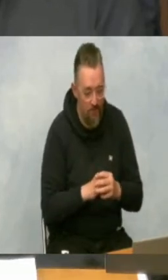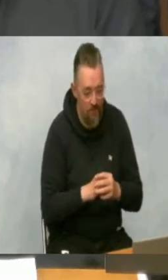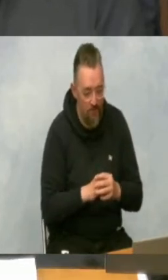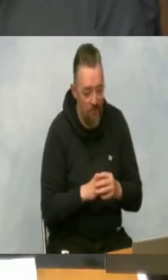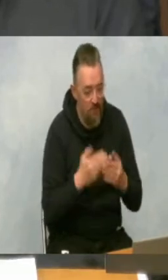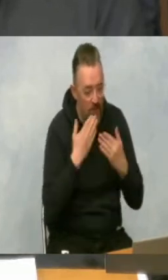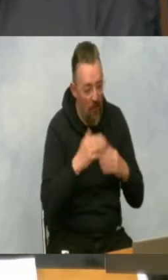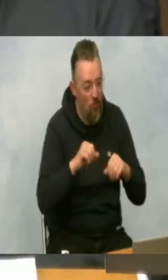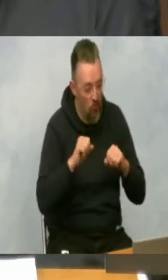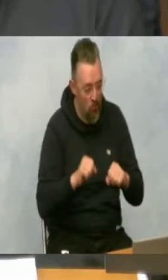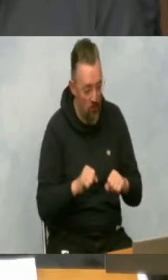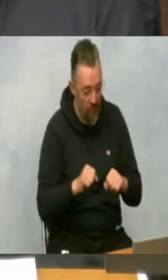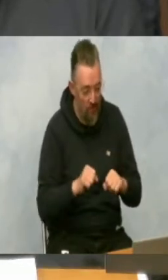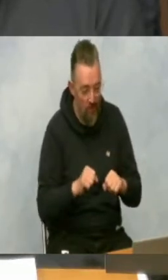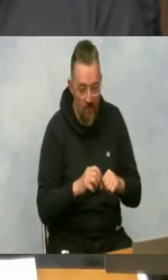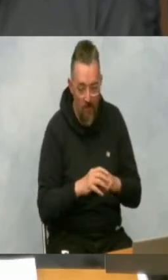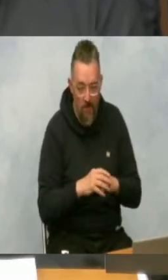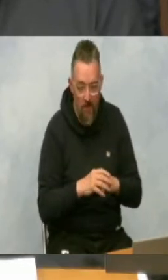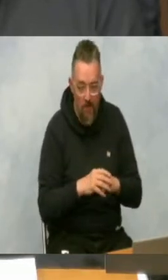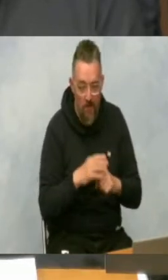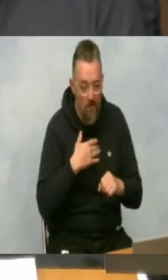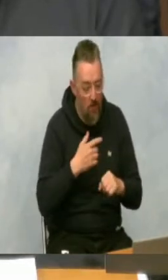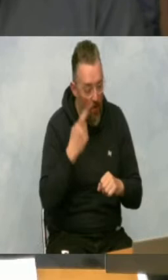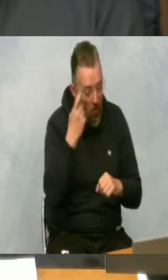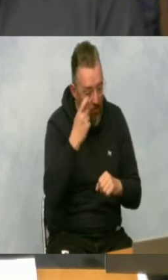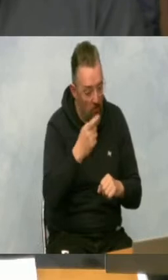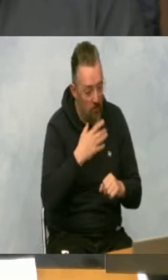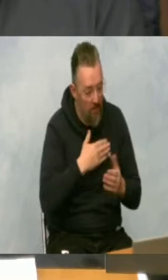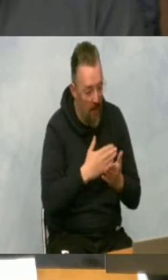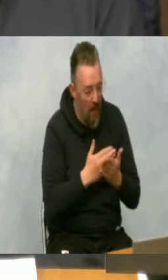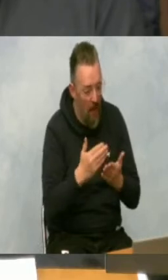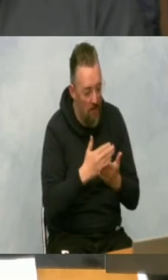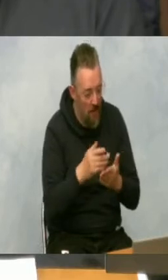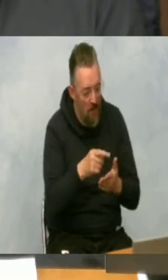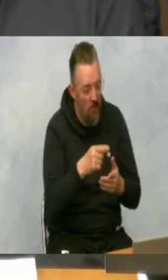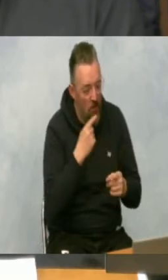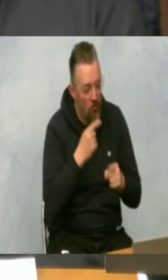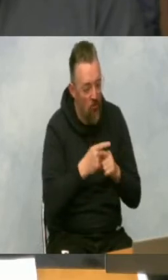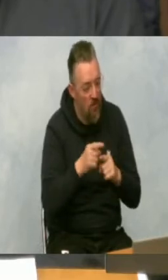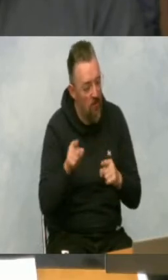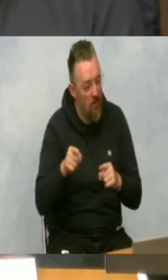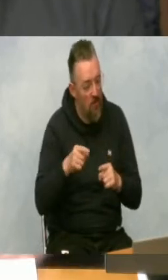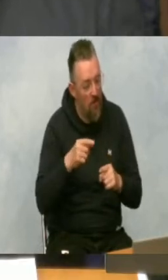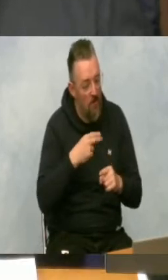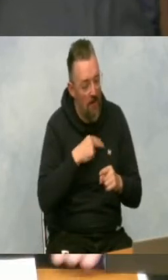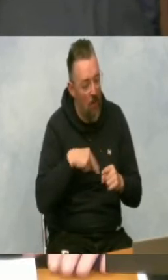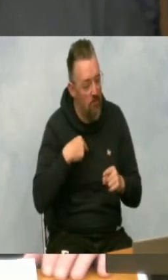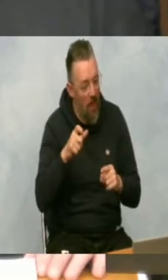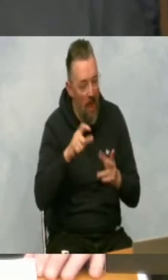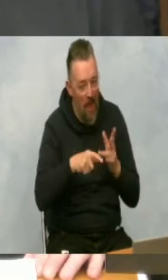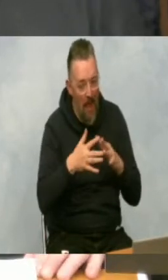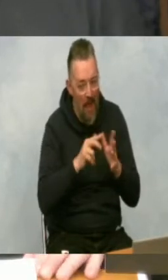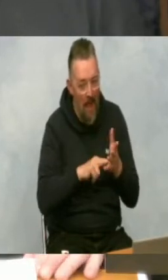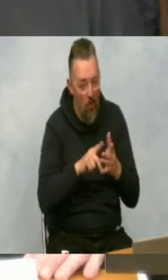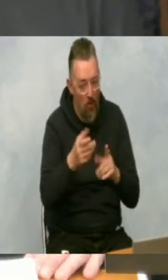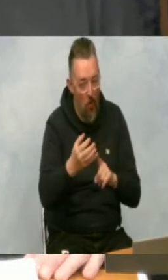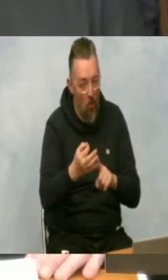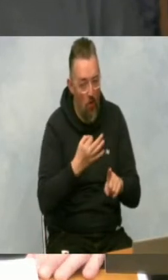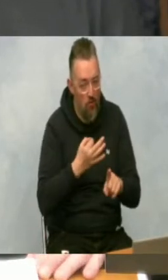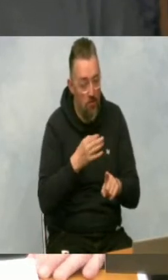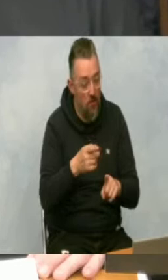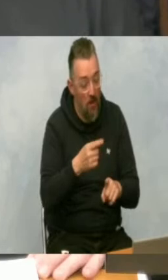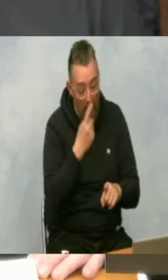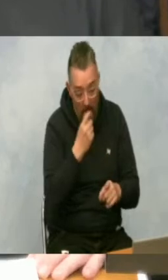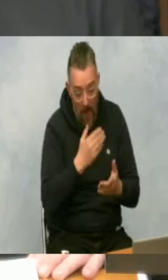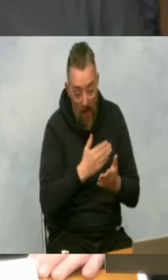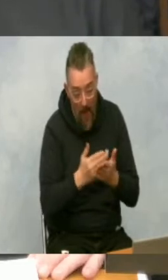Thank you, Chair. I'm wondering if clarity, just following on from my colleague Councillor Cowan's question, that could clarity